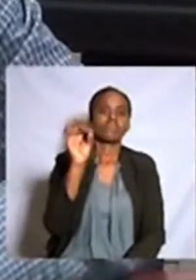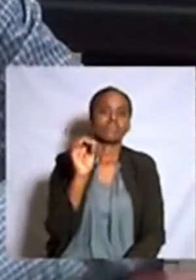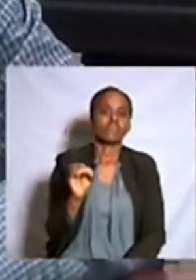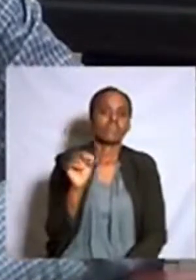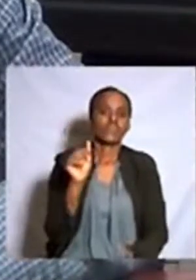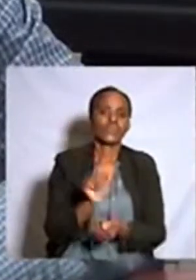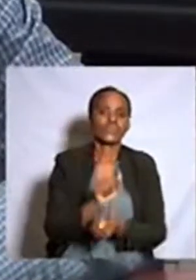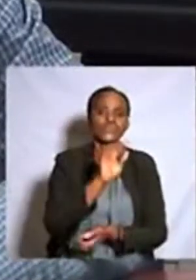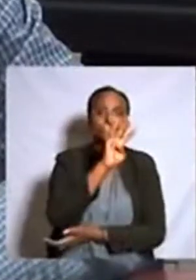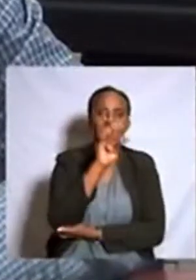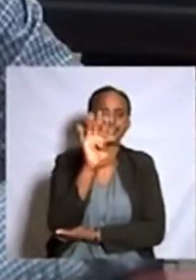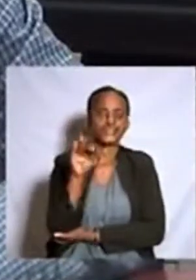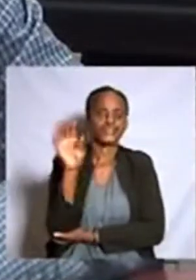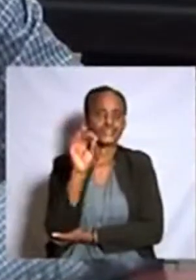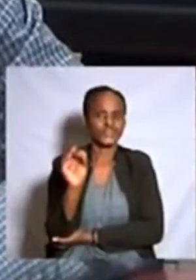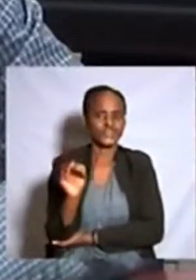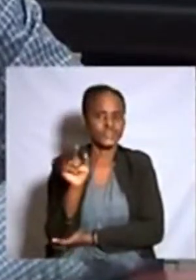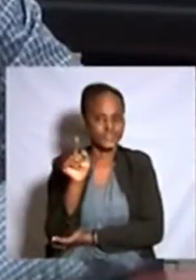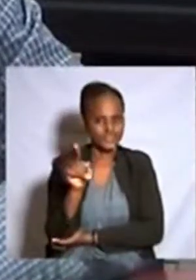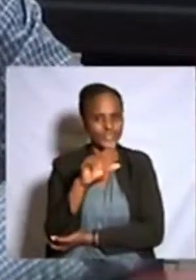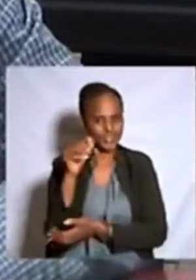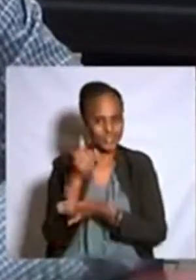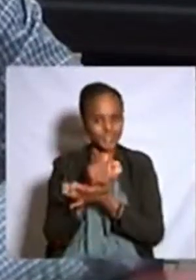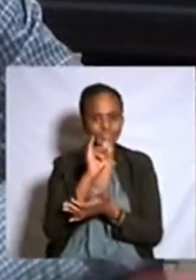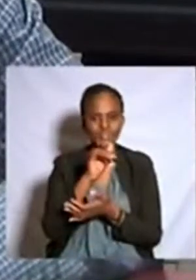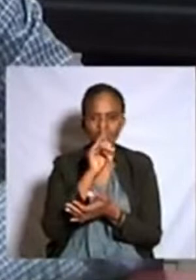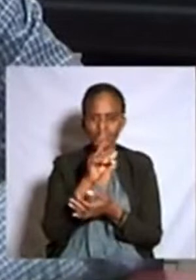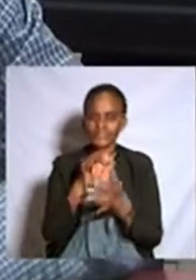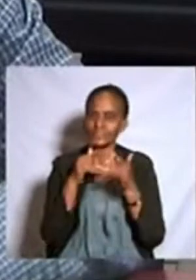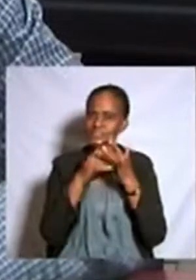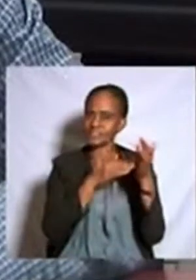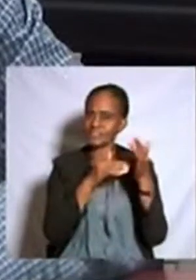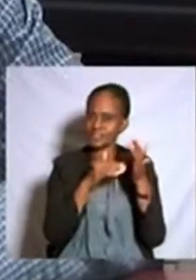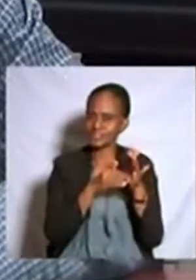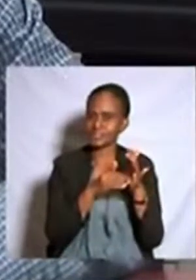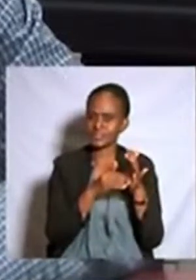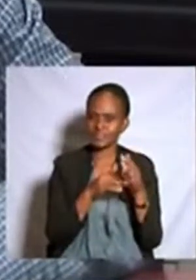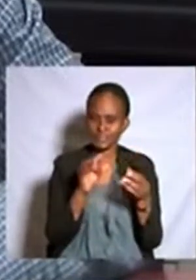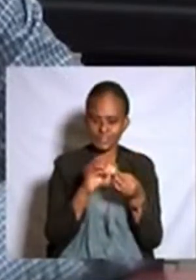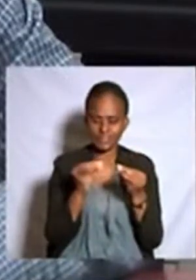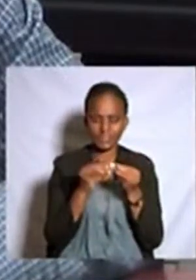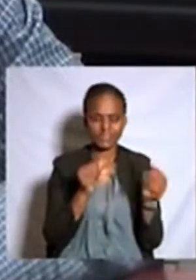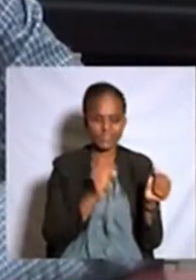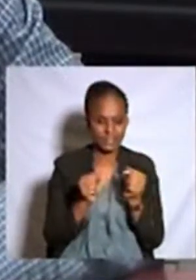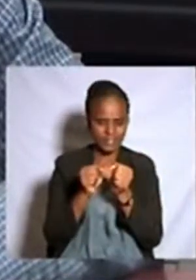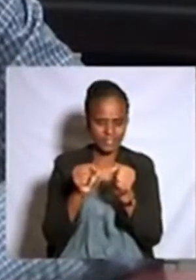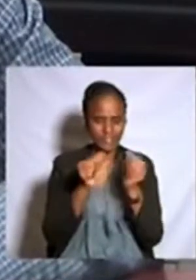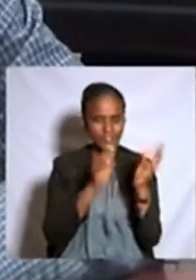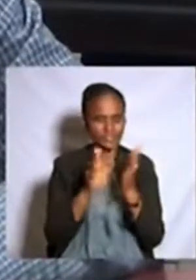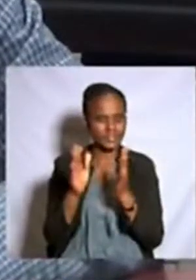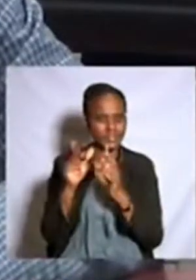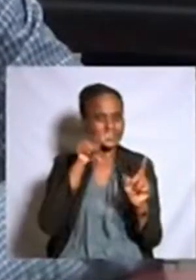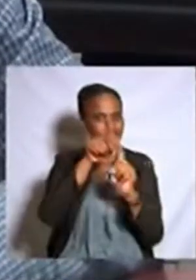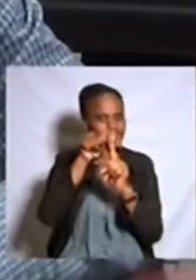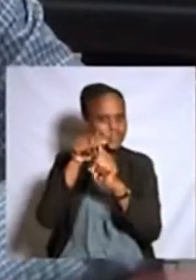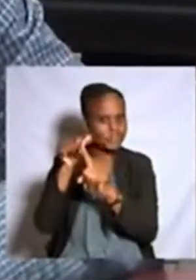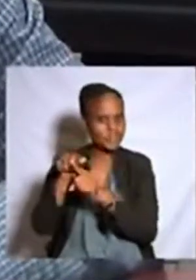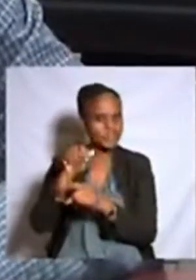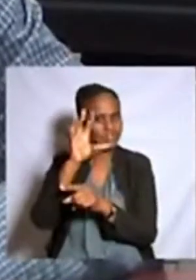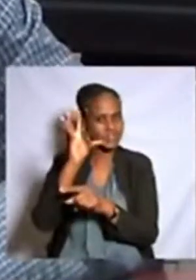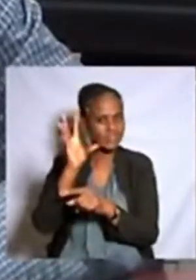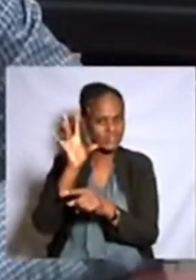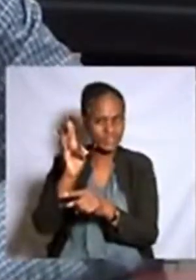and 44%, respectively, against a corporate strategic plan target of